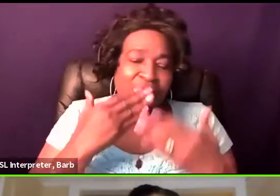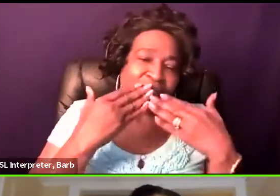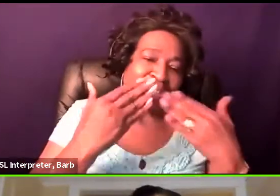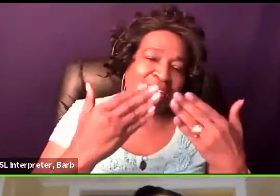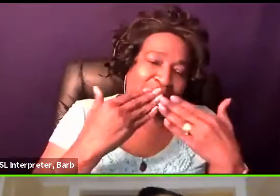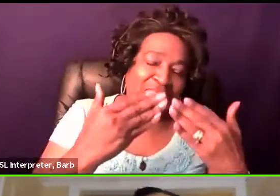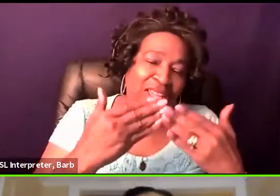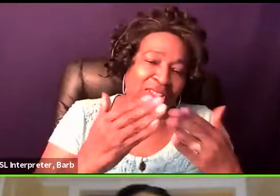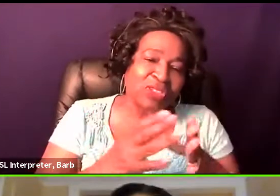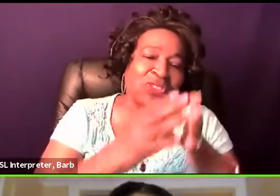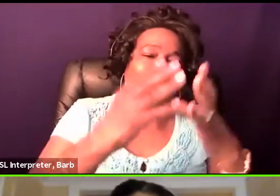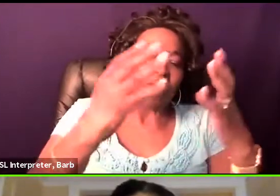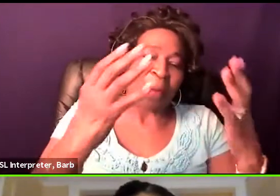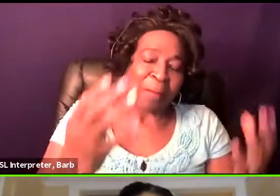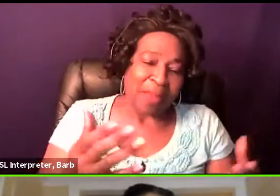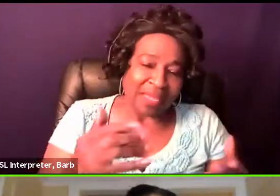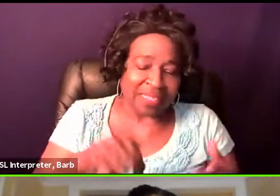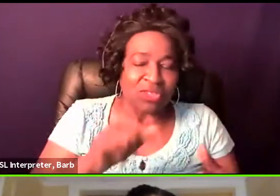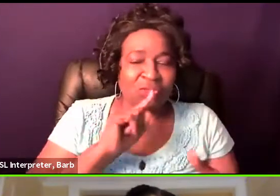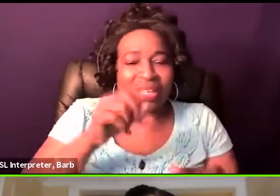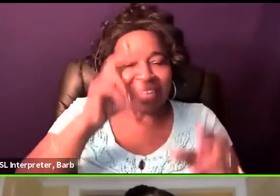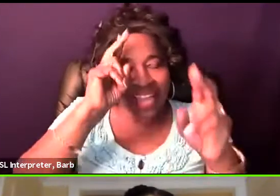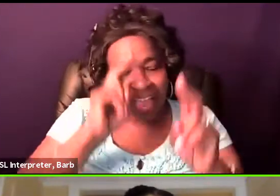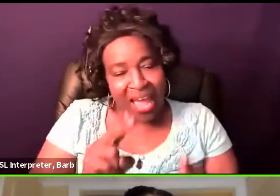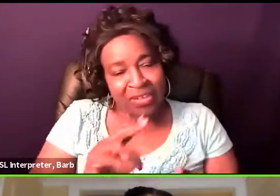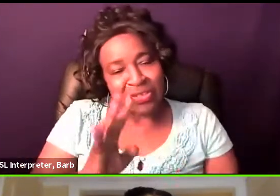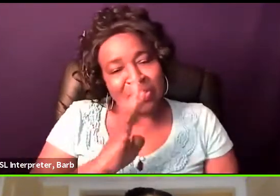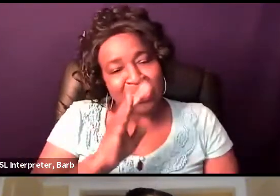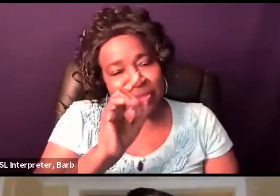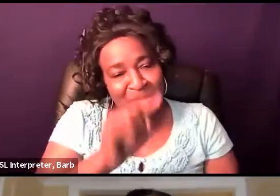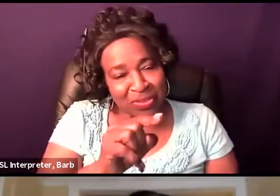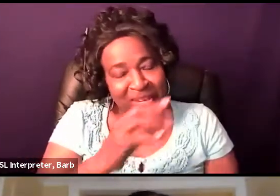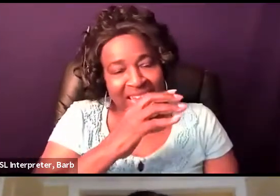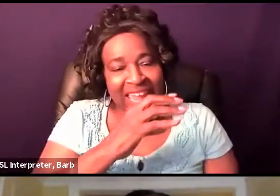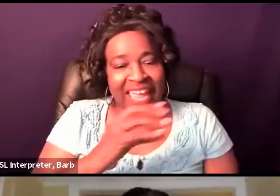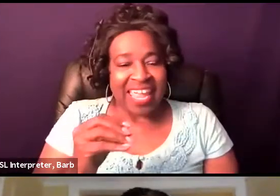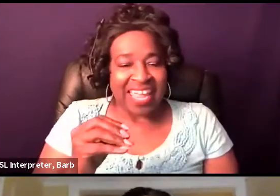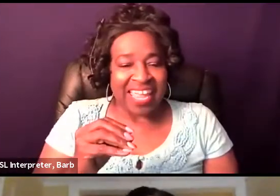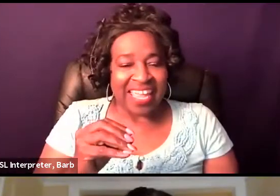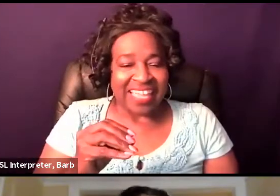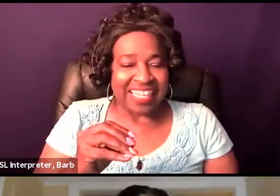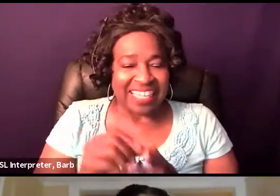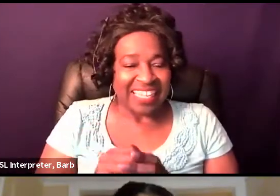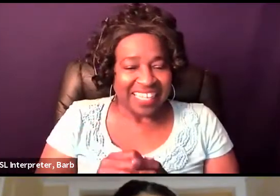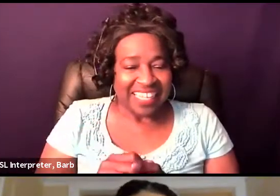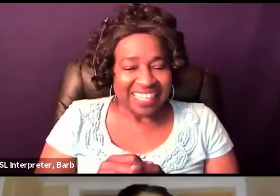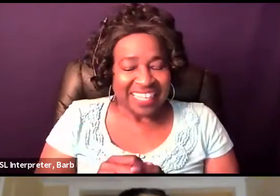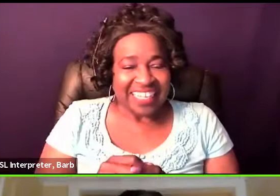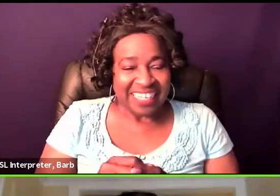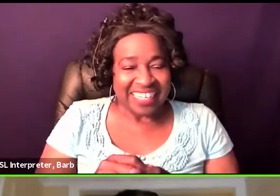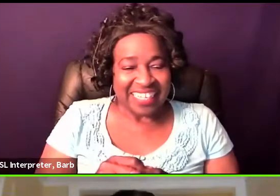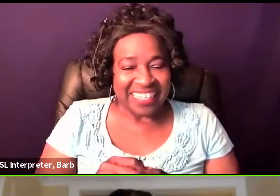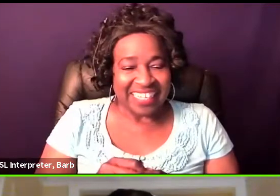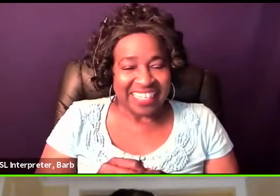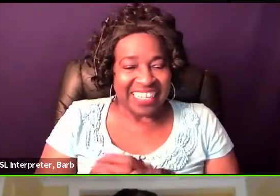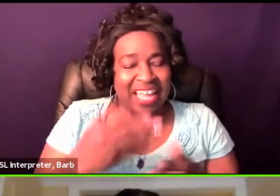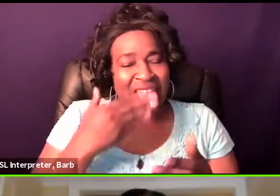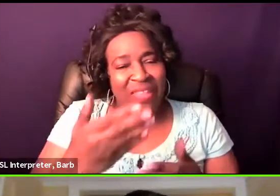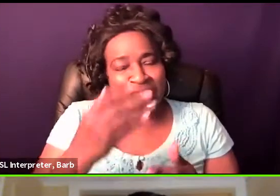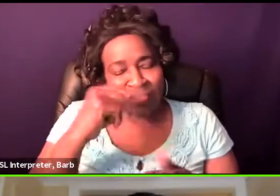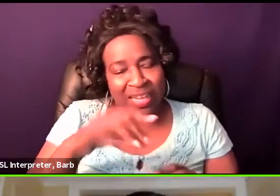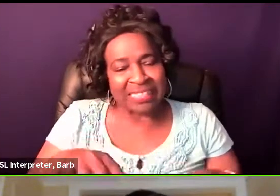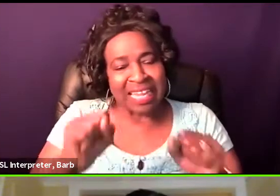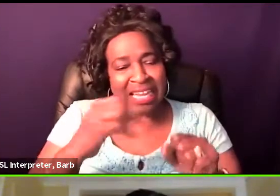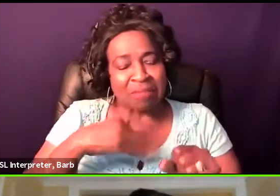Dr. Benjamin. This was such an honor to be able to speak with you. And it's like insane. So, and thanks for taking my question